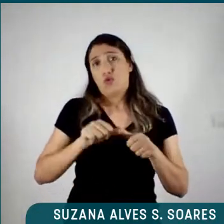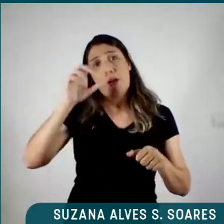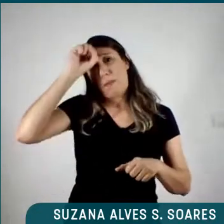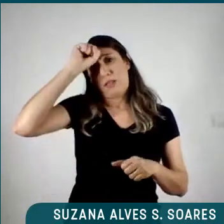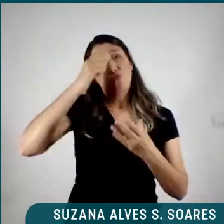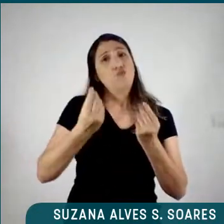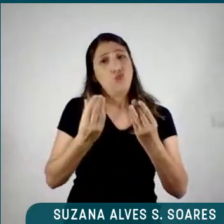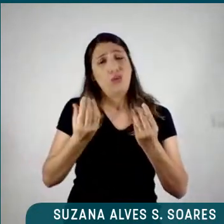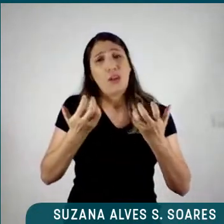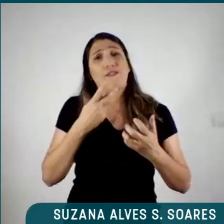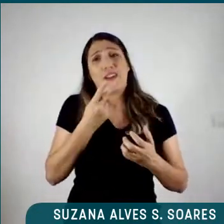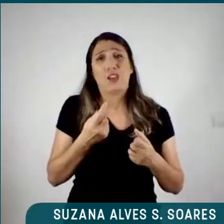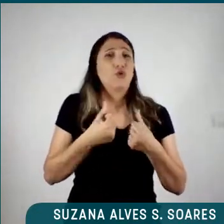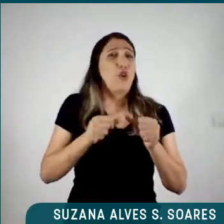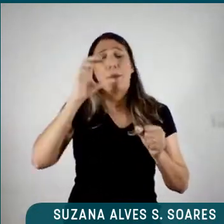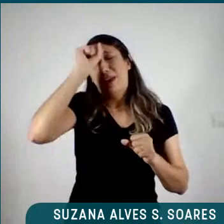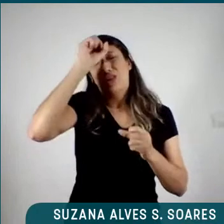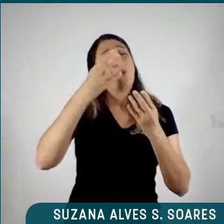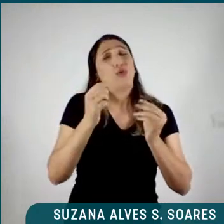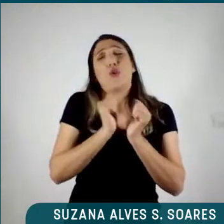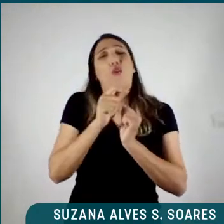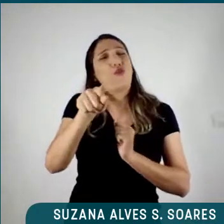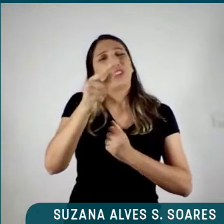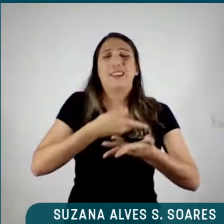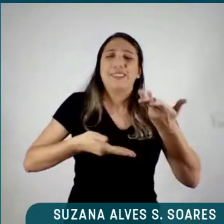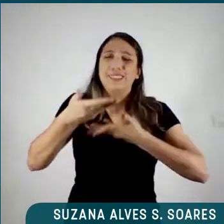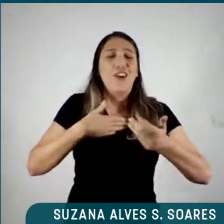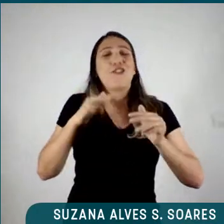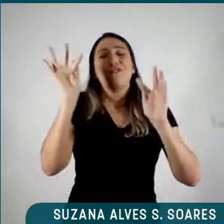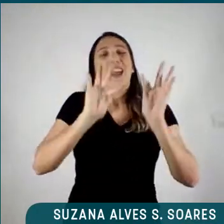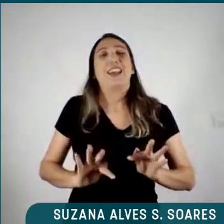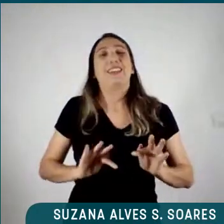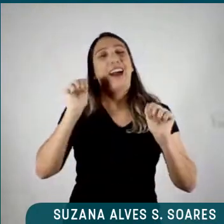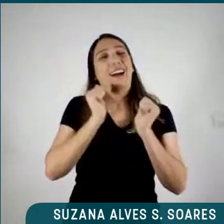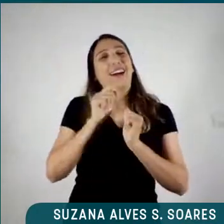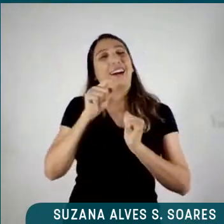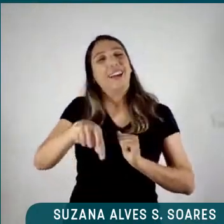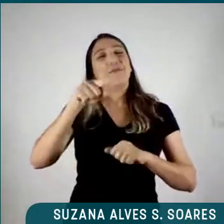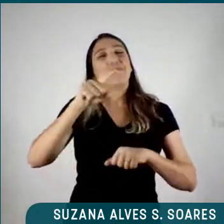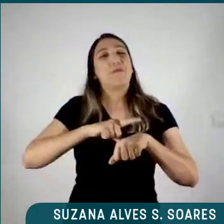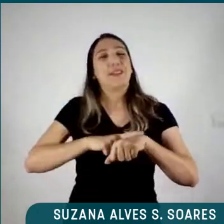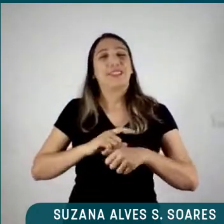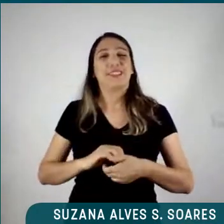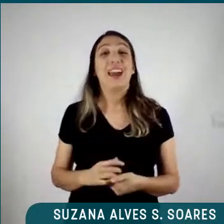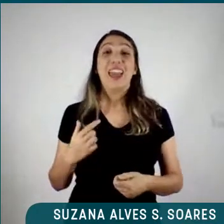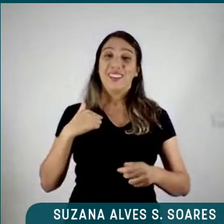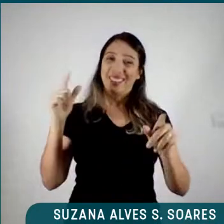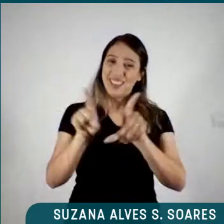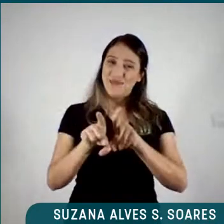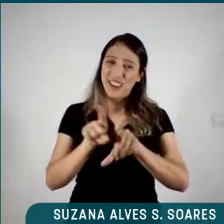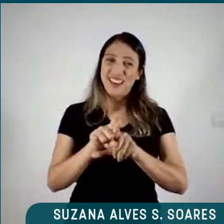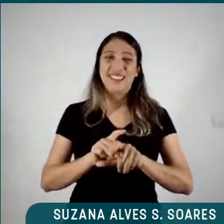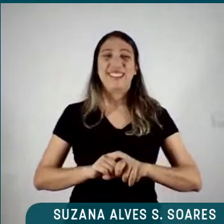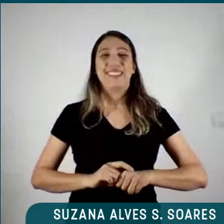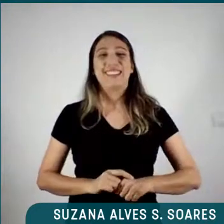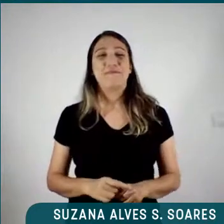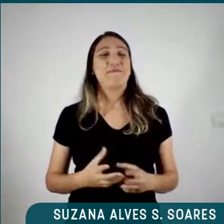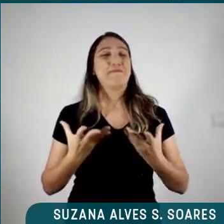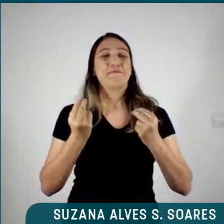the female groups agree. So I am learning a lot with you here.